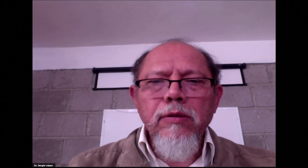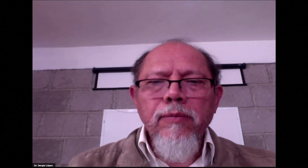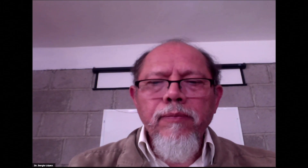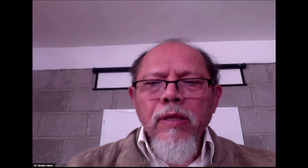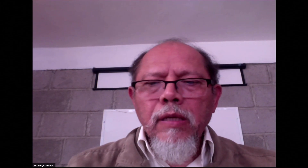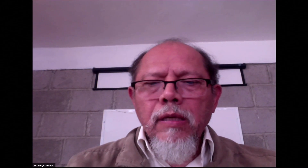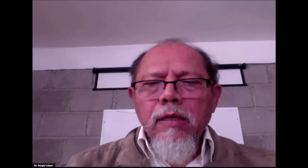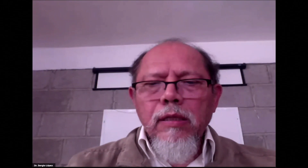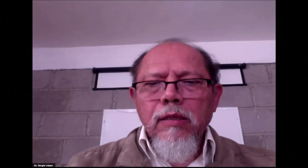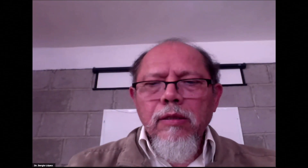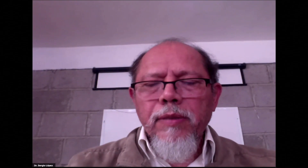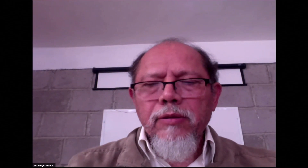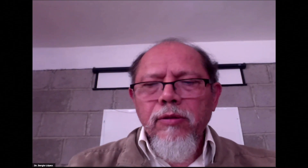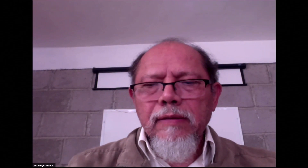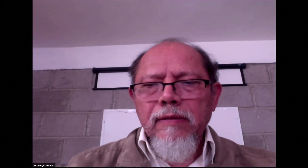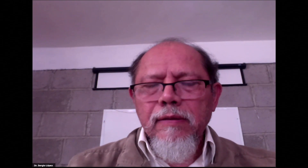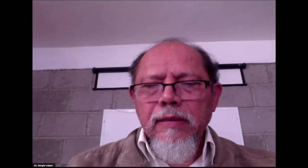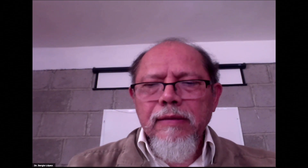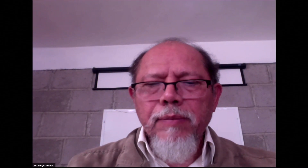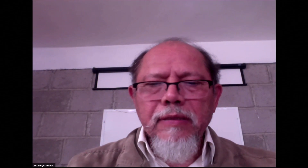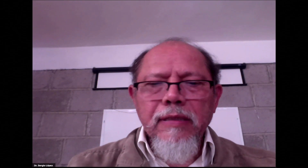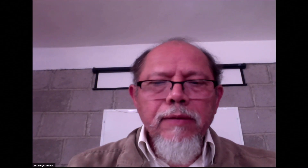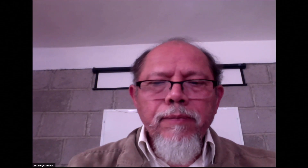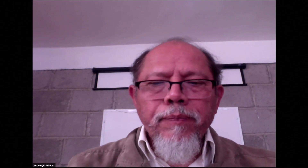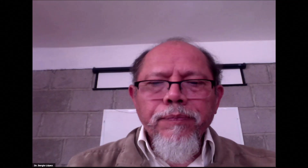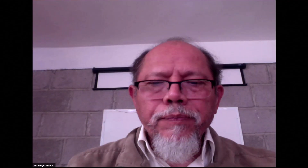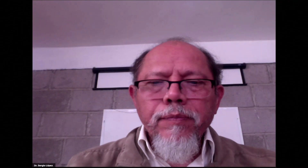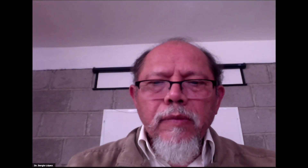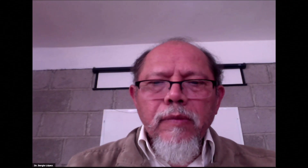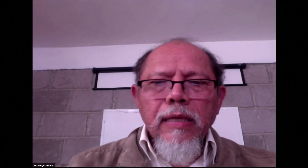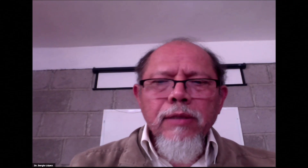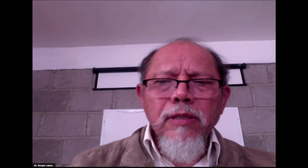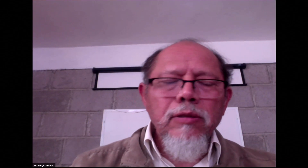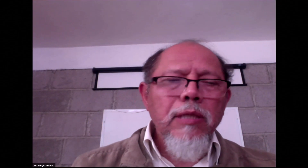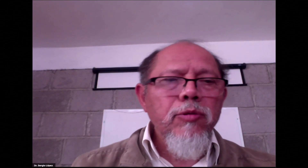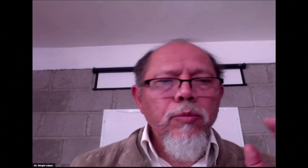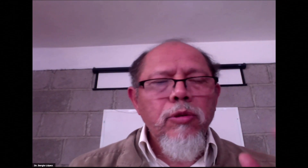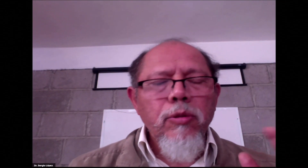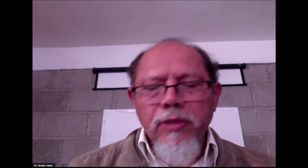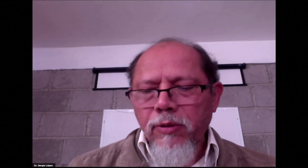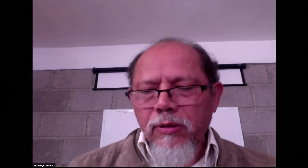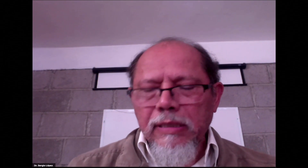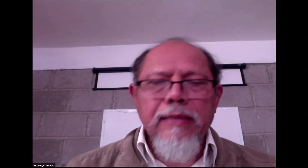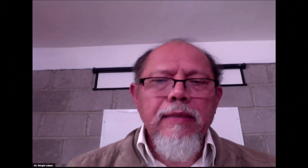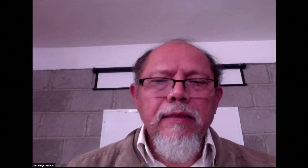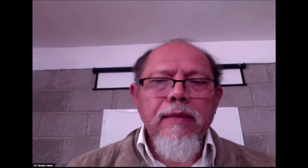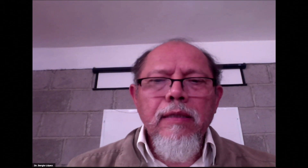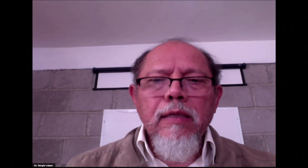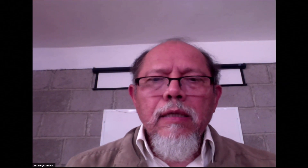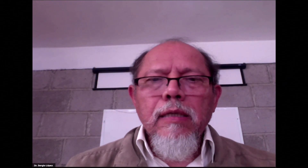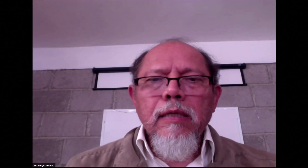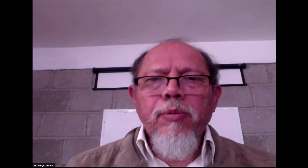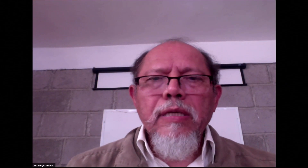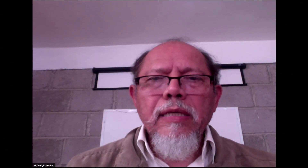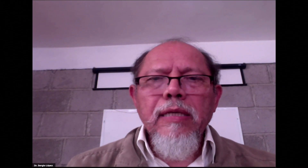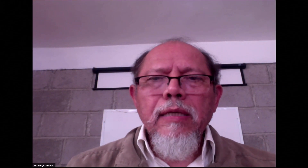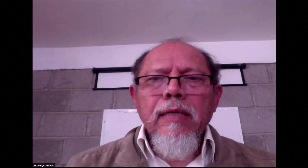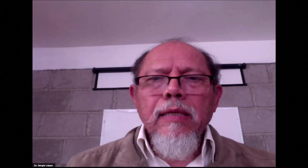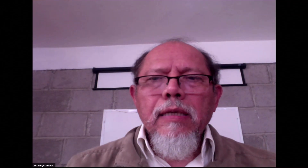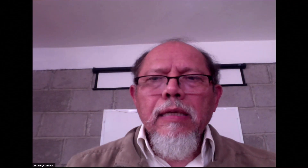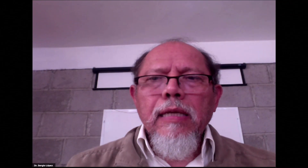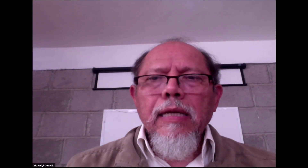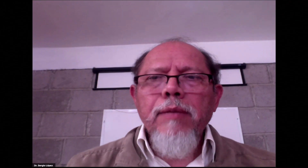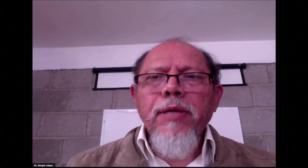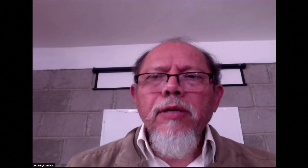have worked for 25 years with these children, people with disabilities, and we find this very